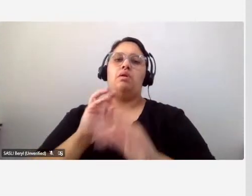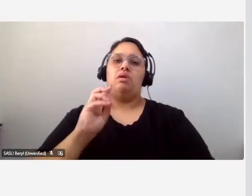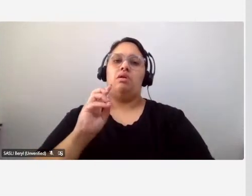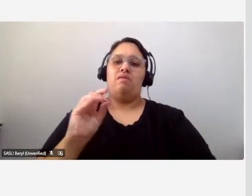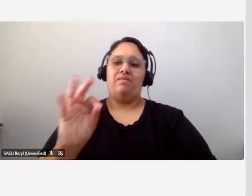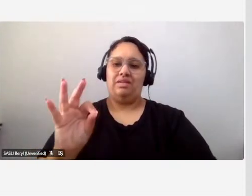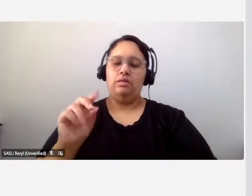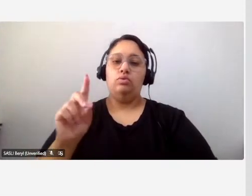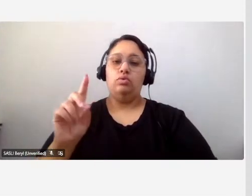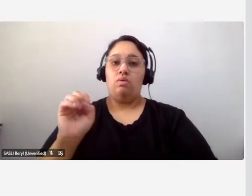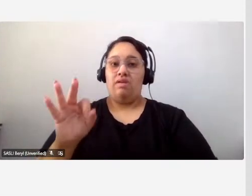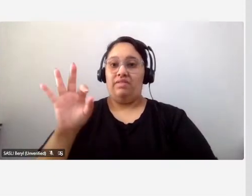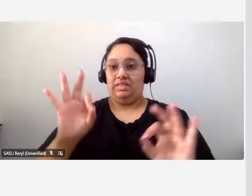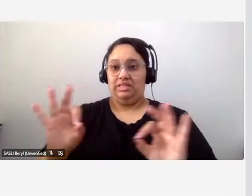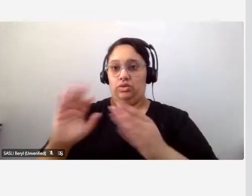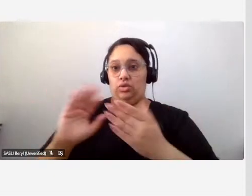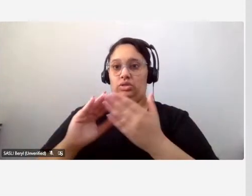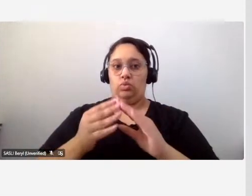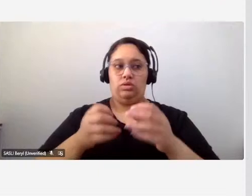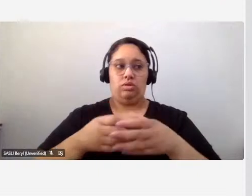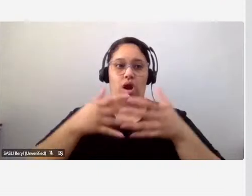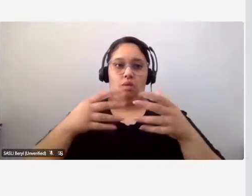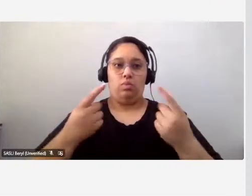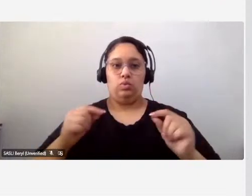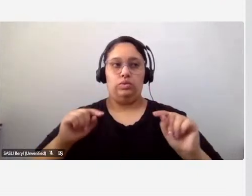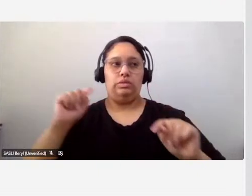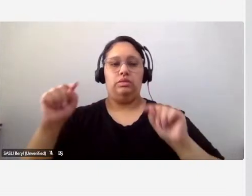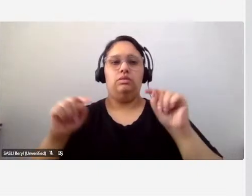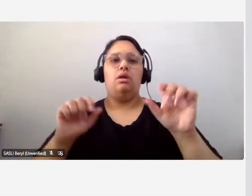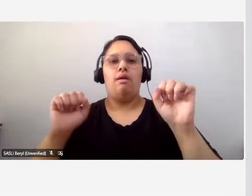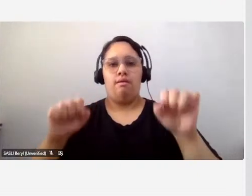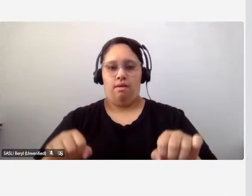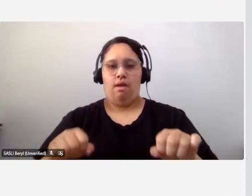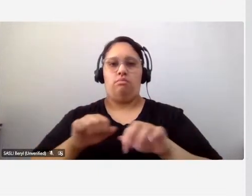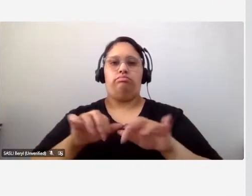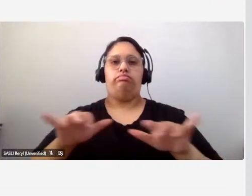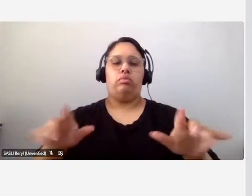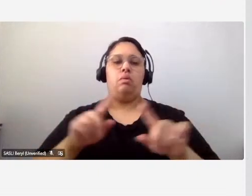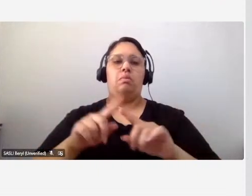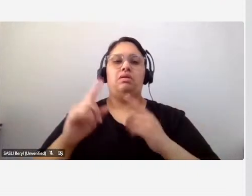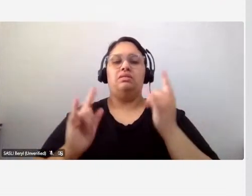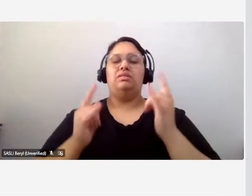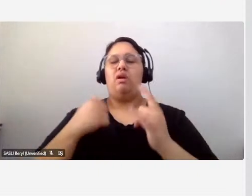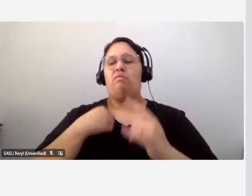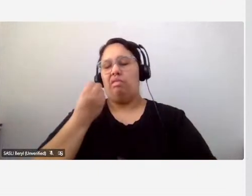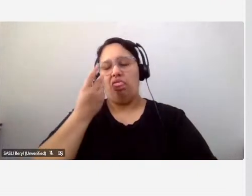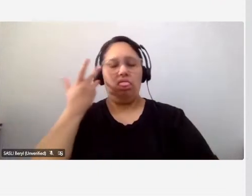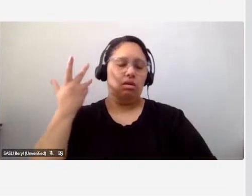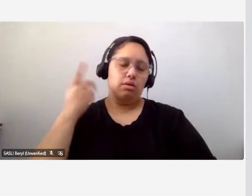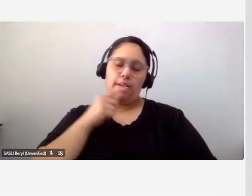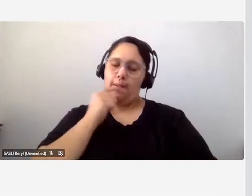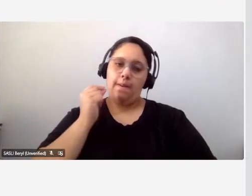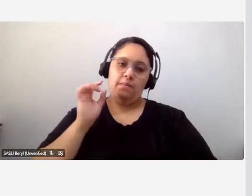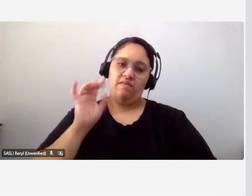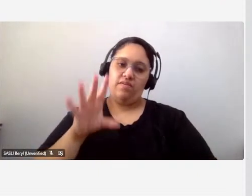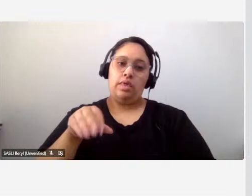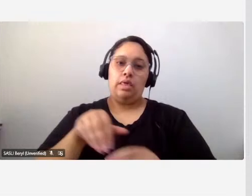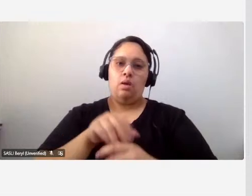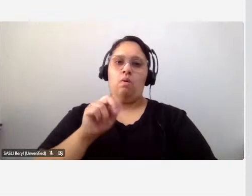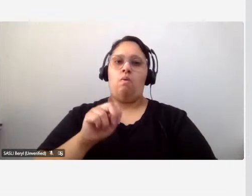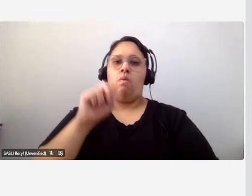And if we can get our communities doing that, it can land. There is a town, I've just forgotten the name of the town now, in Northern